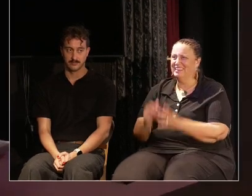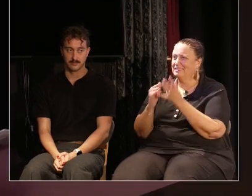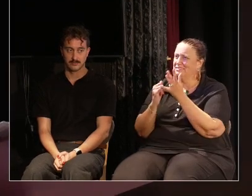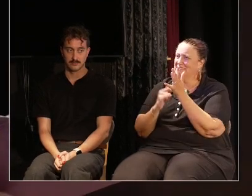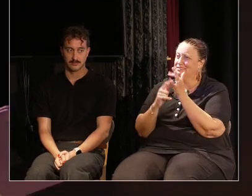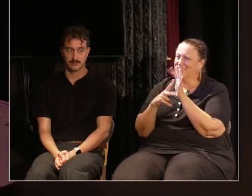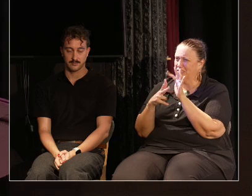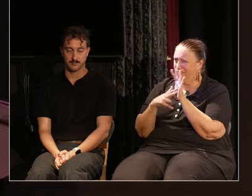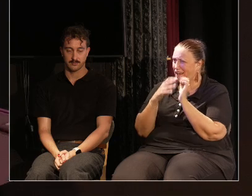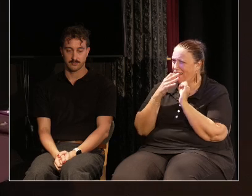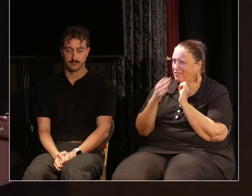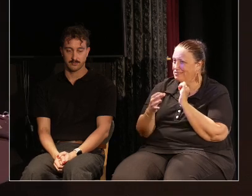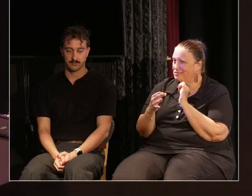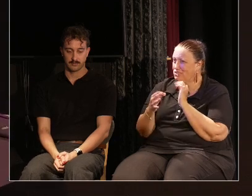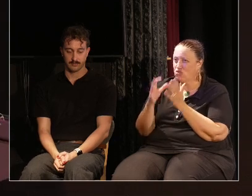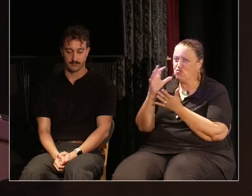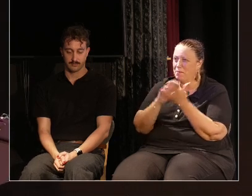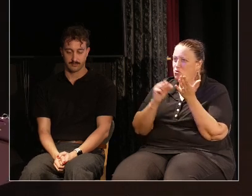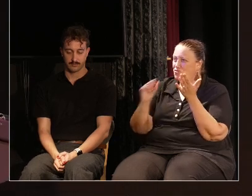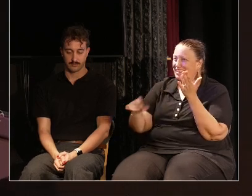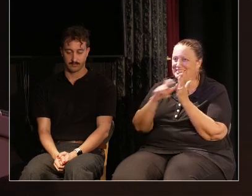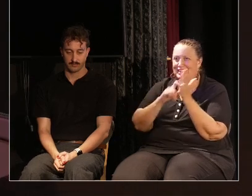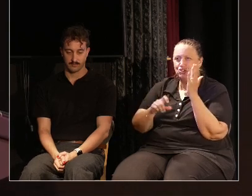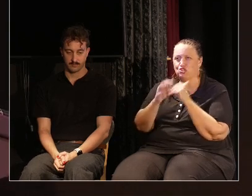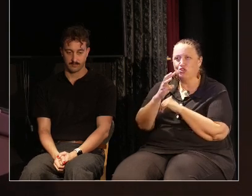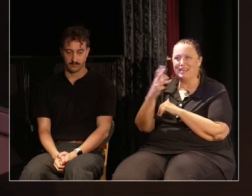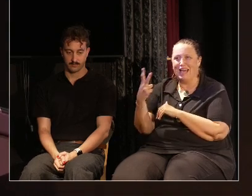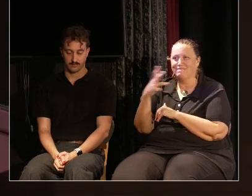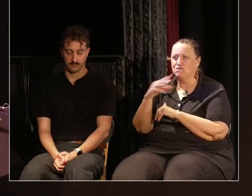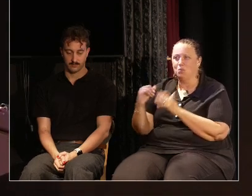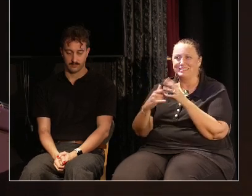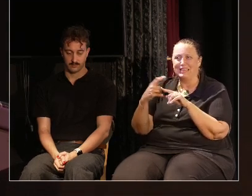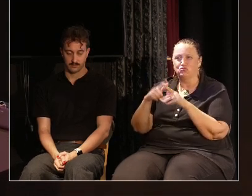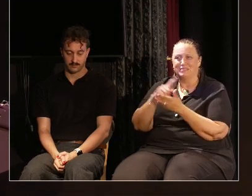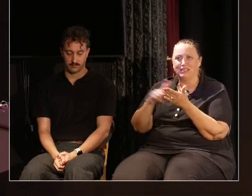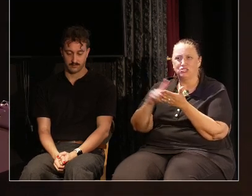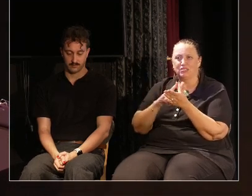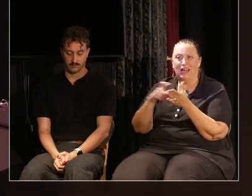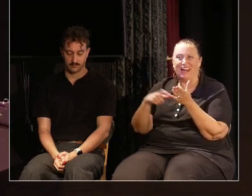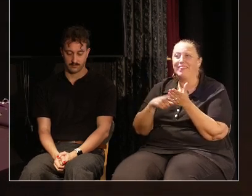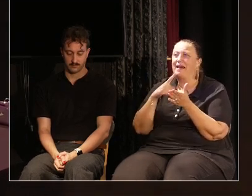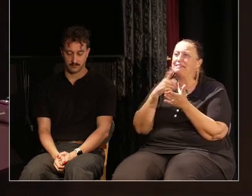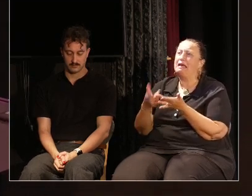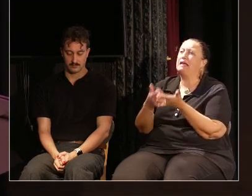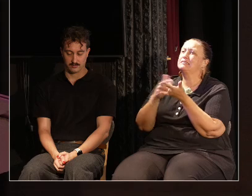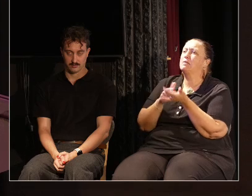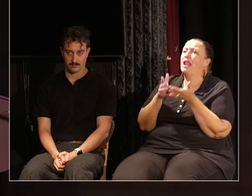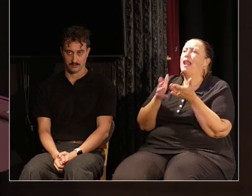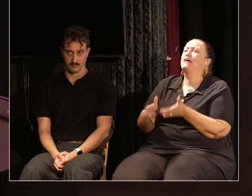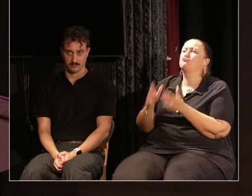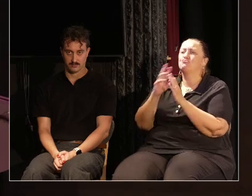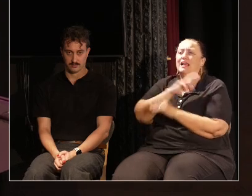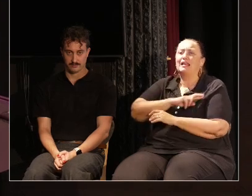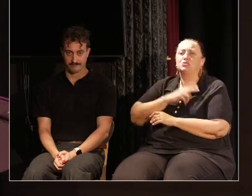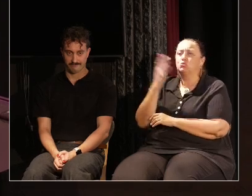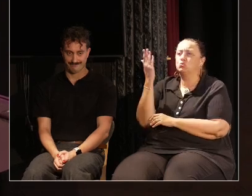Stephen, is removing Section 38 of the Sex Discrimination Act, which is the exemptions that allow religious schools to discriminate on the